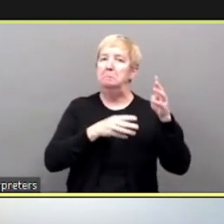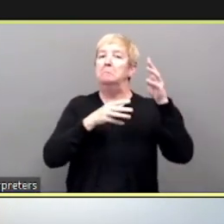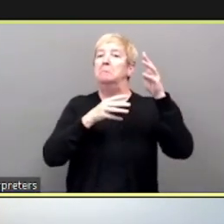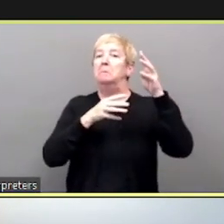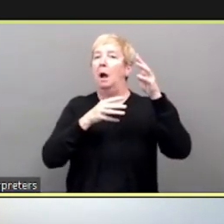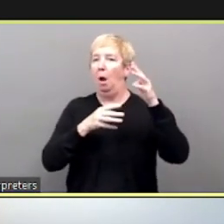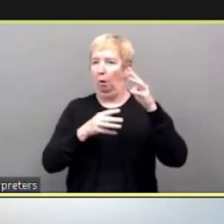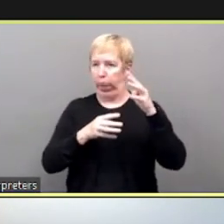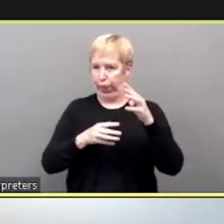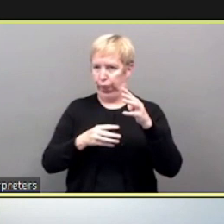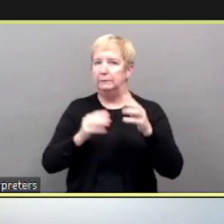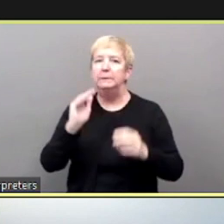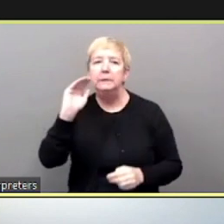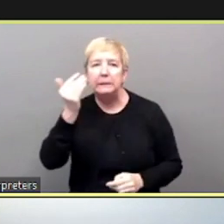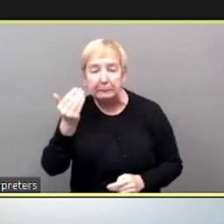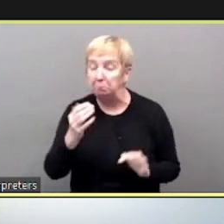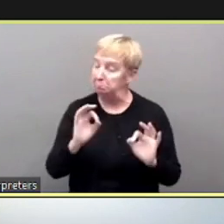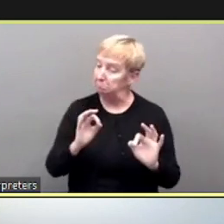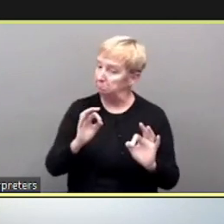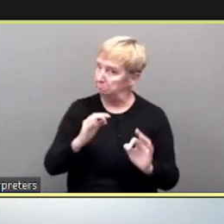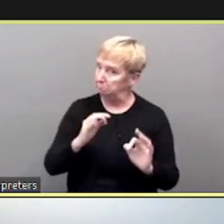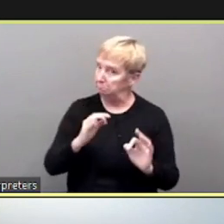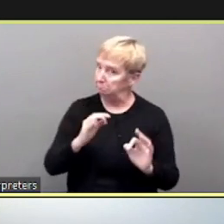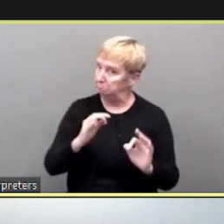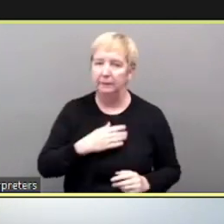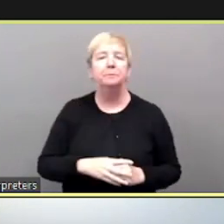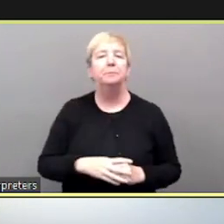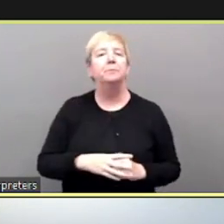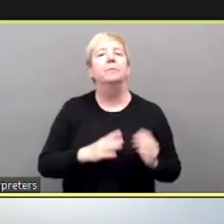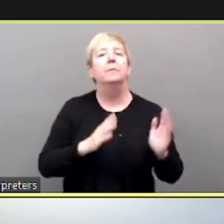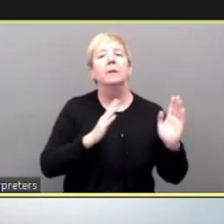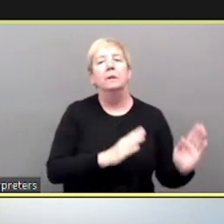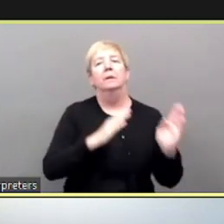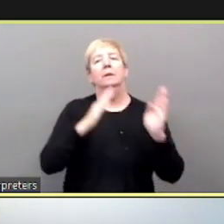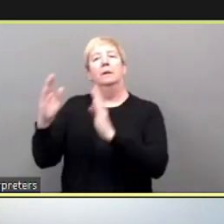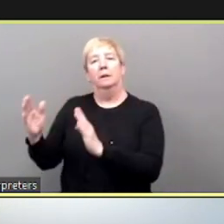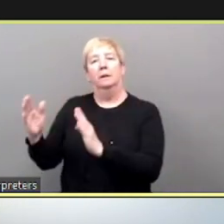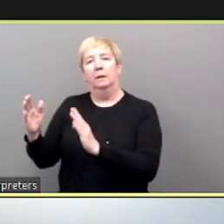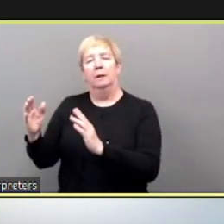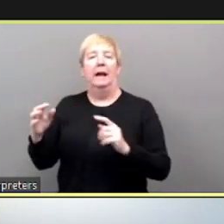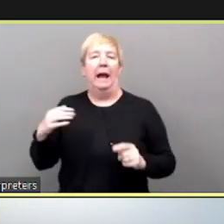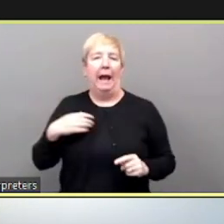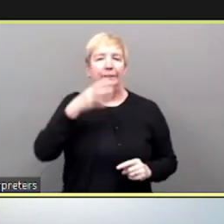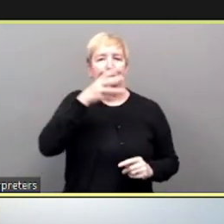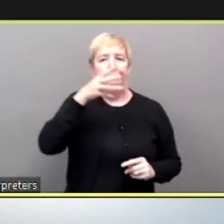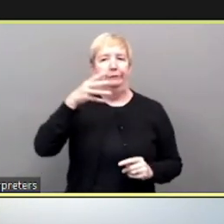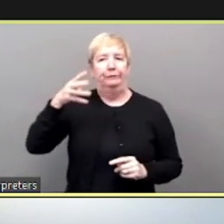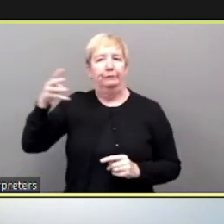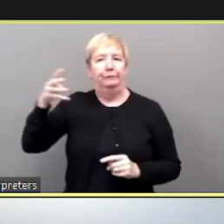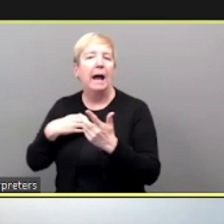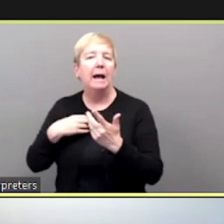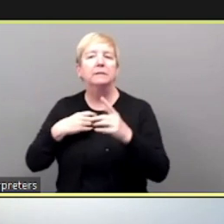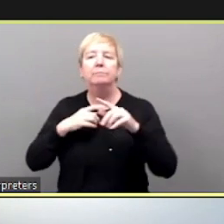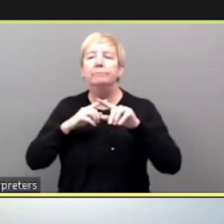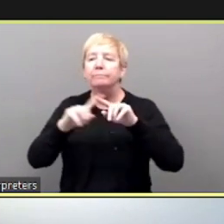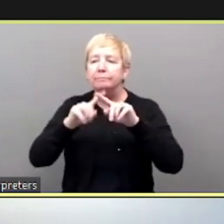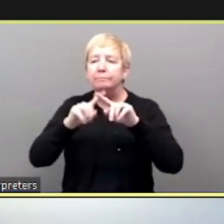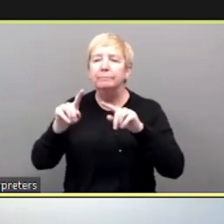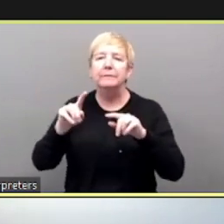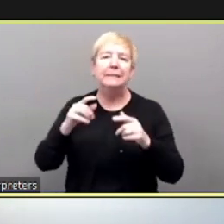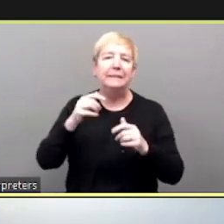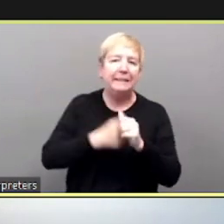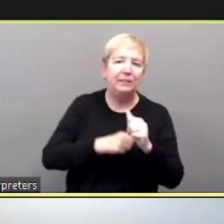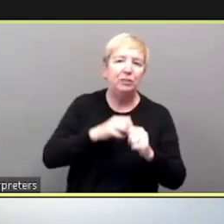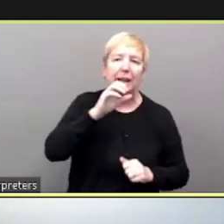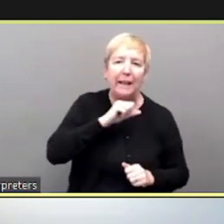side, this is a table, again, you're familiar with this one. It shows the percentage of new cases each week by age, and we've been tracking